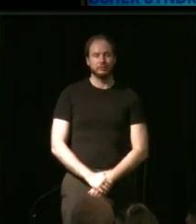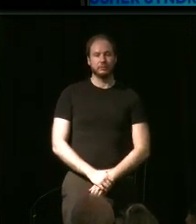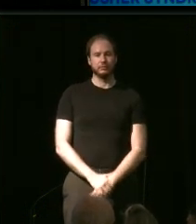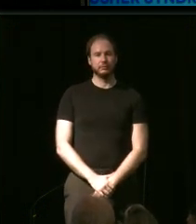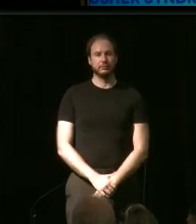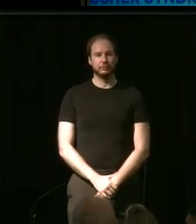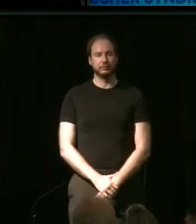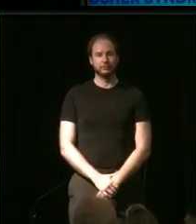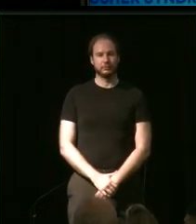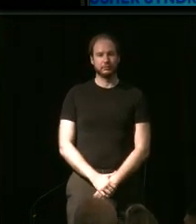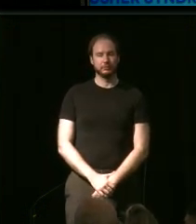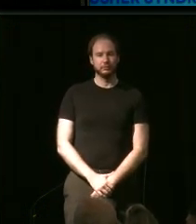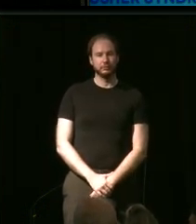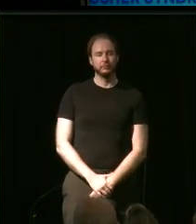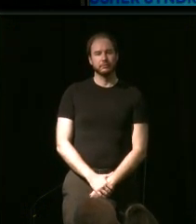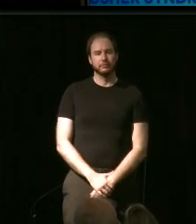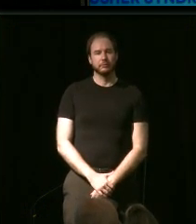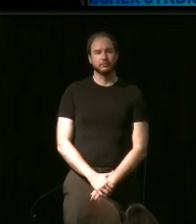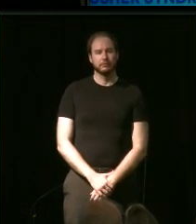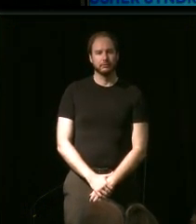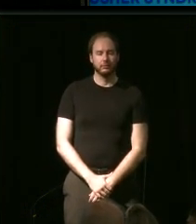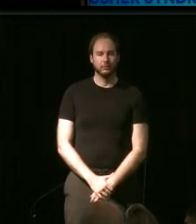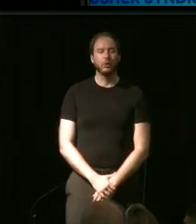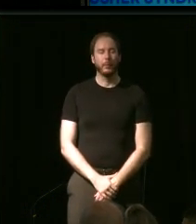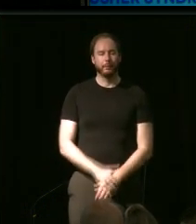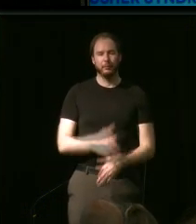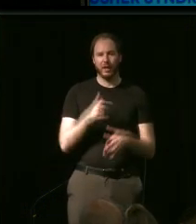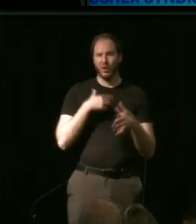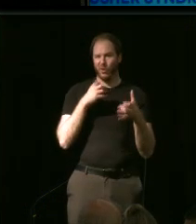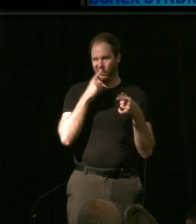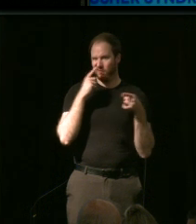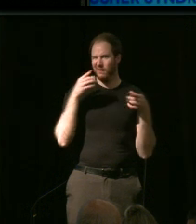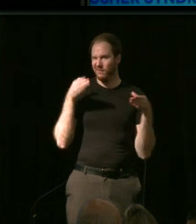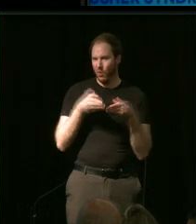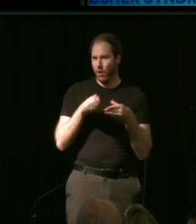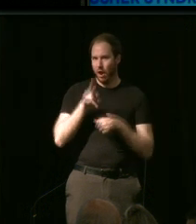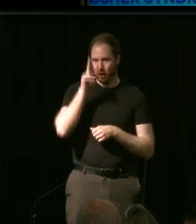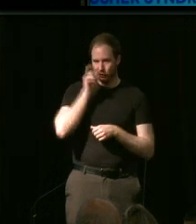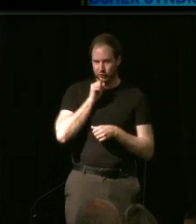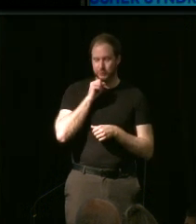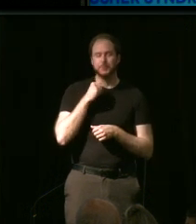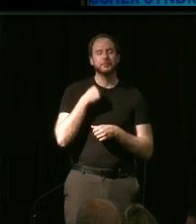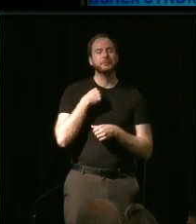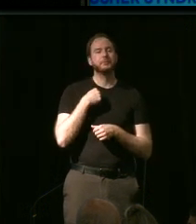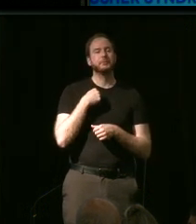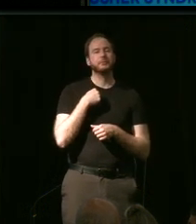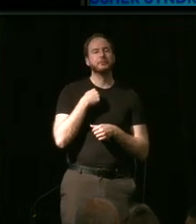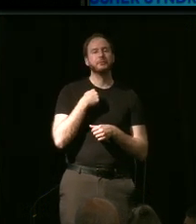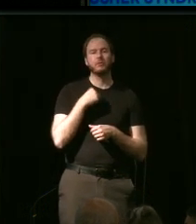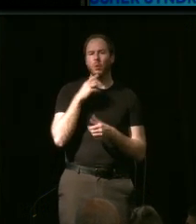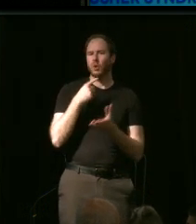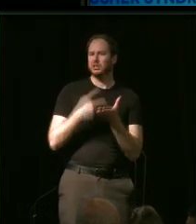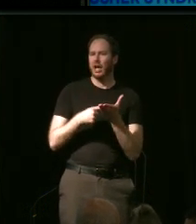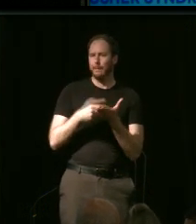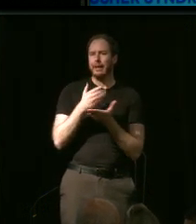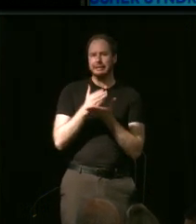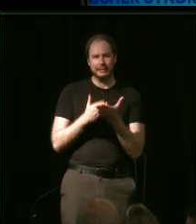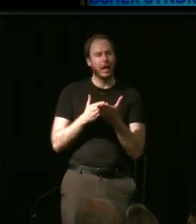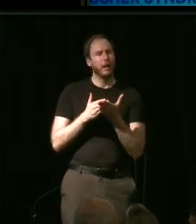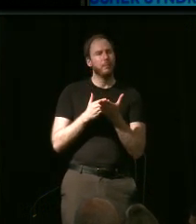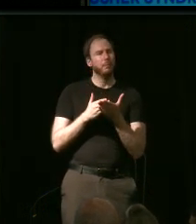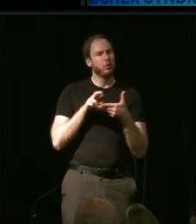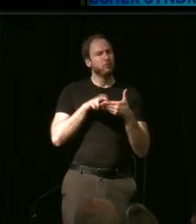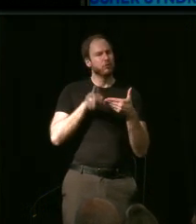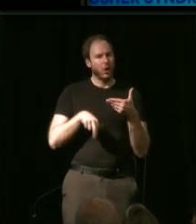Okay, so very specific to Usher syndrome. I'm going to go through some of the results that have started to